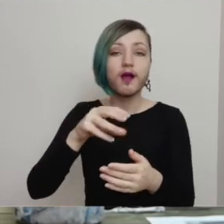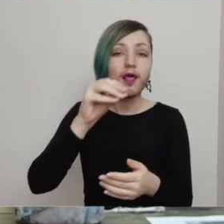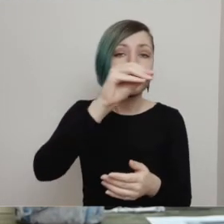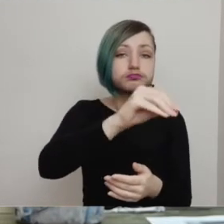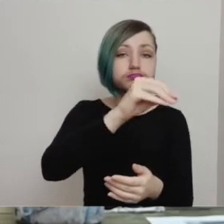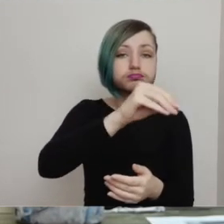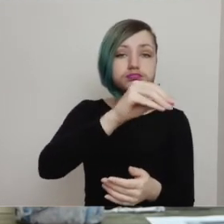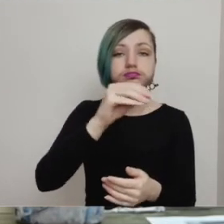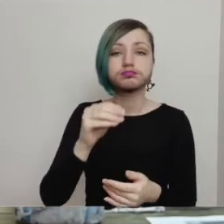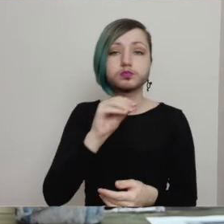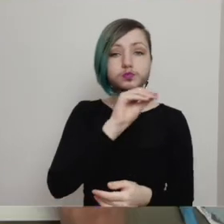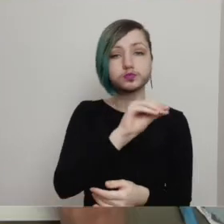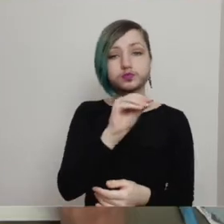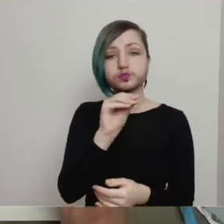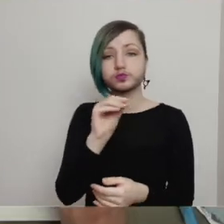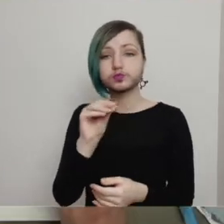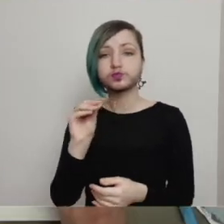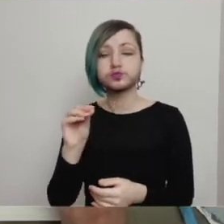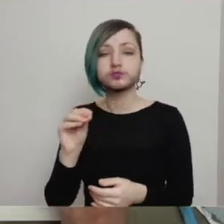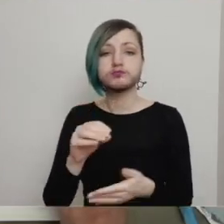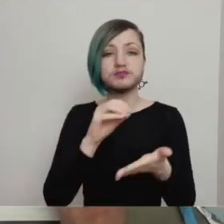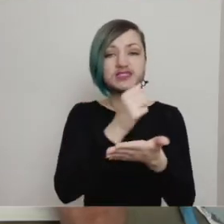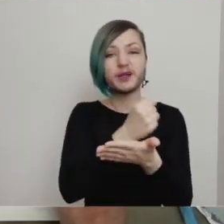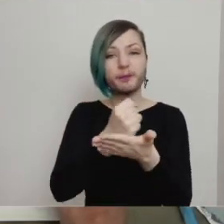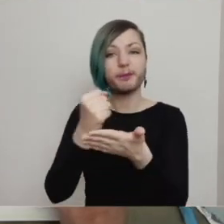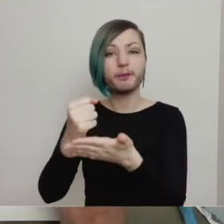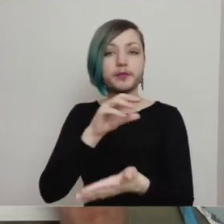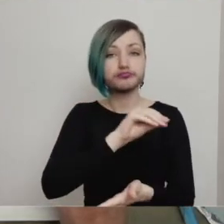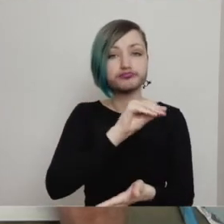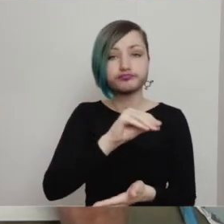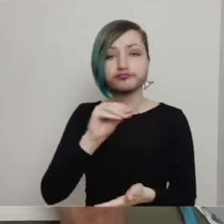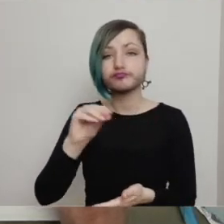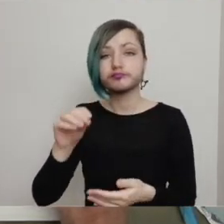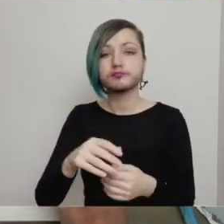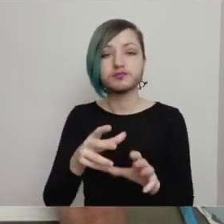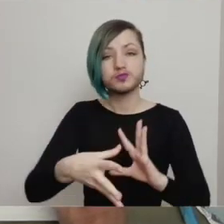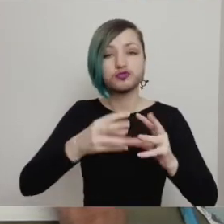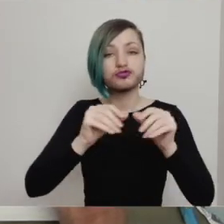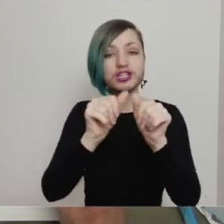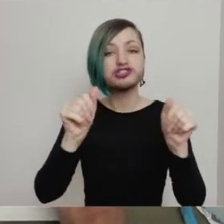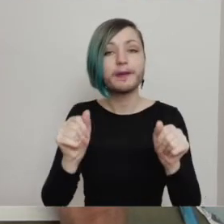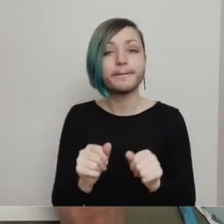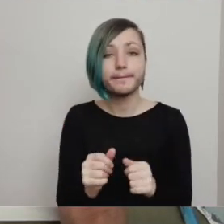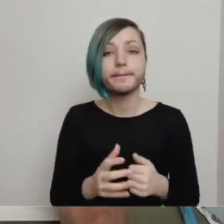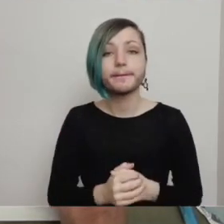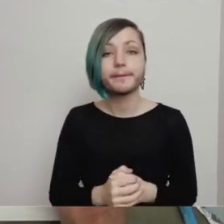your sponge and you're just kind of stamping it along to make some shapes, really.